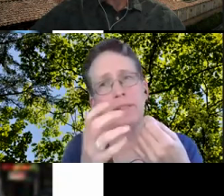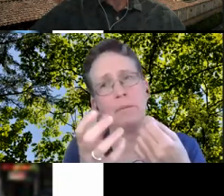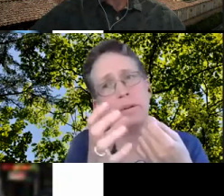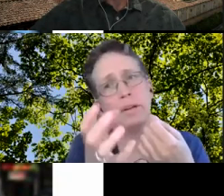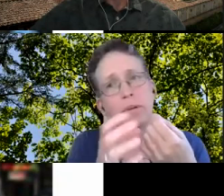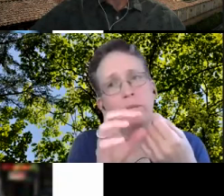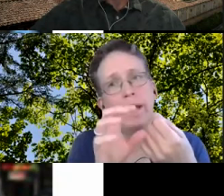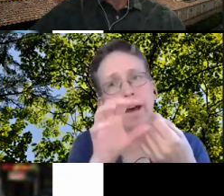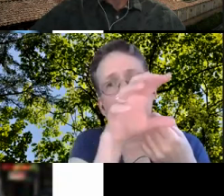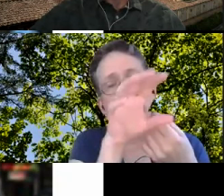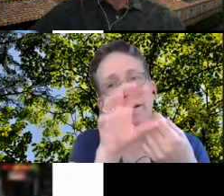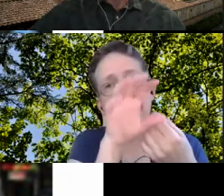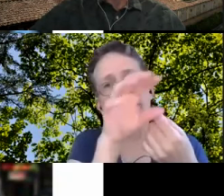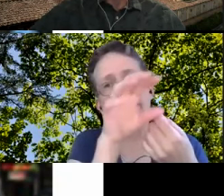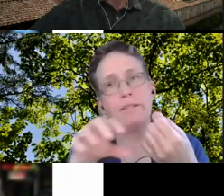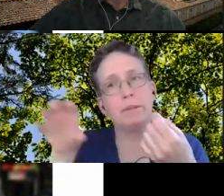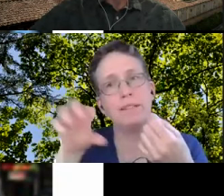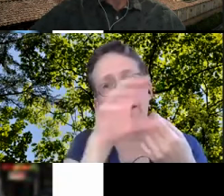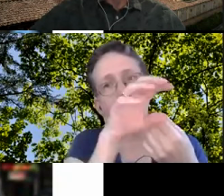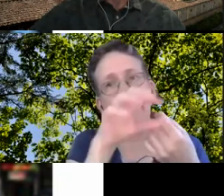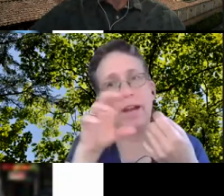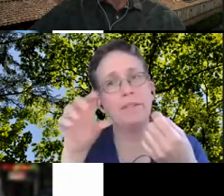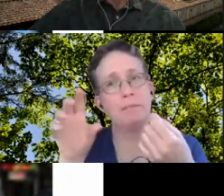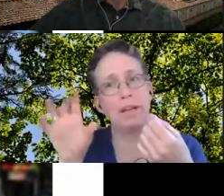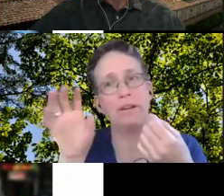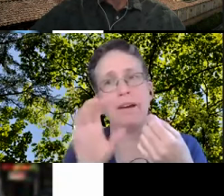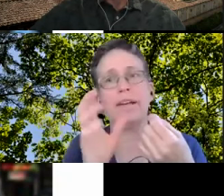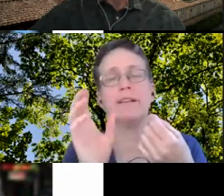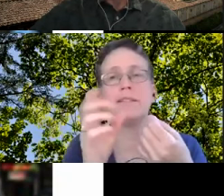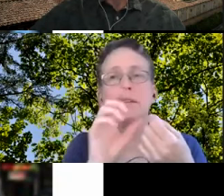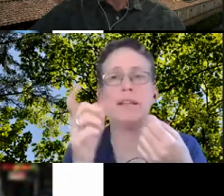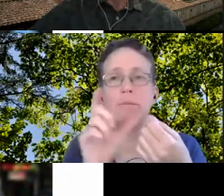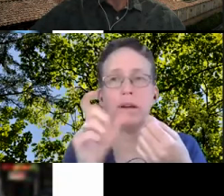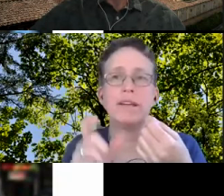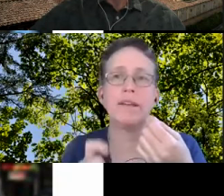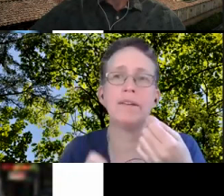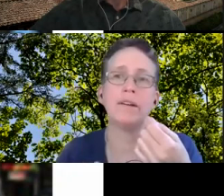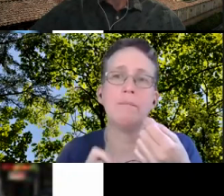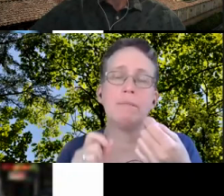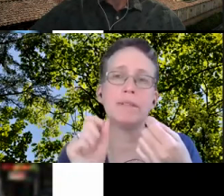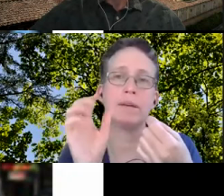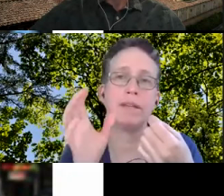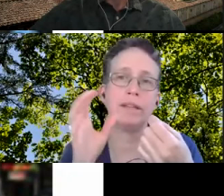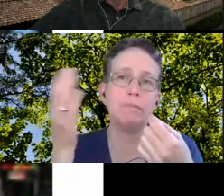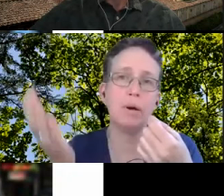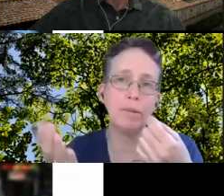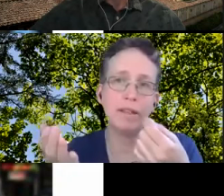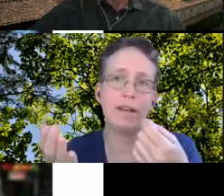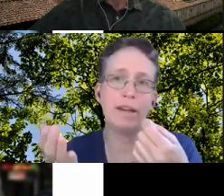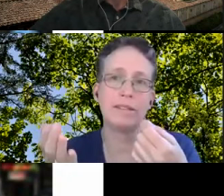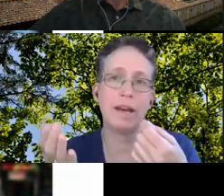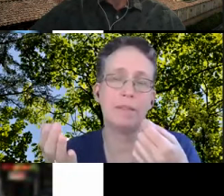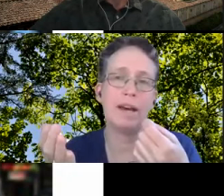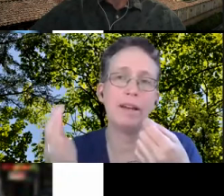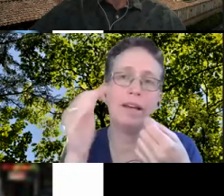Audubon say, well, can we add a native planting area around the playground? And so then they worked together to come up with something that both